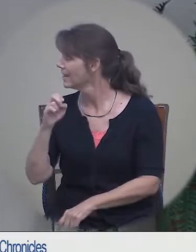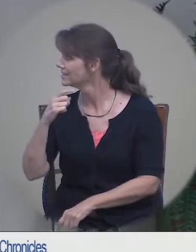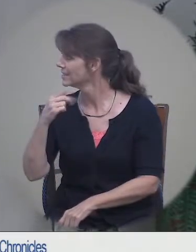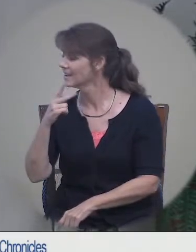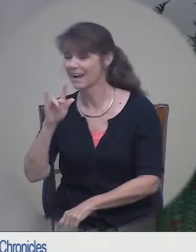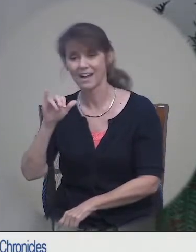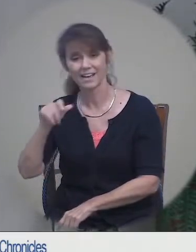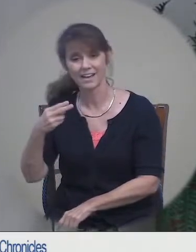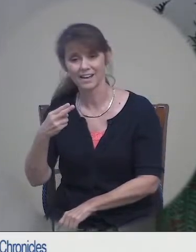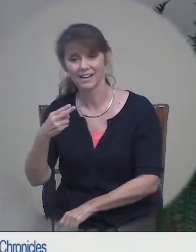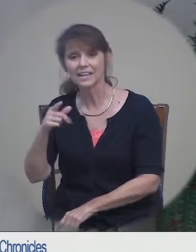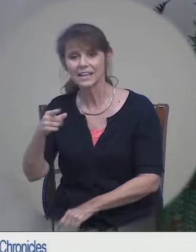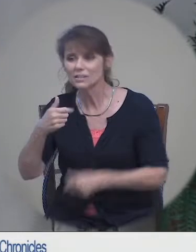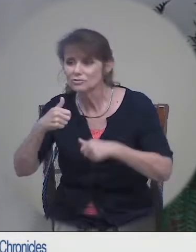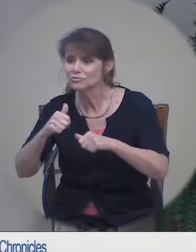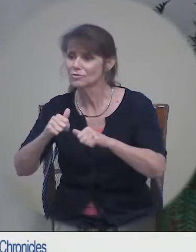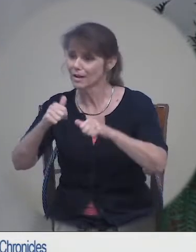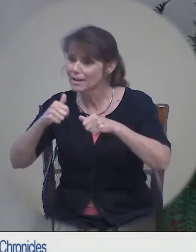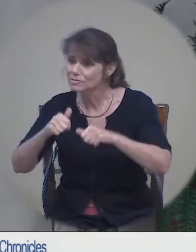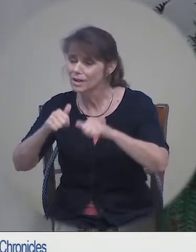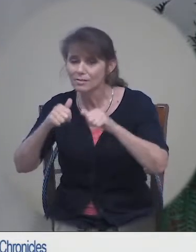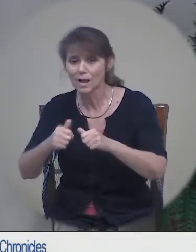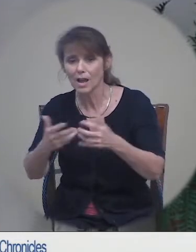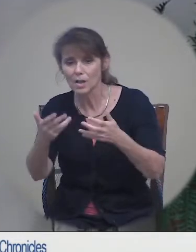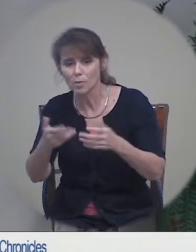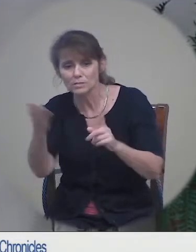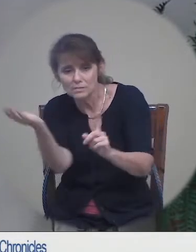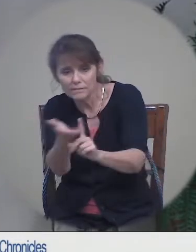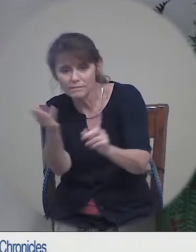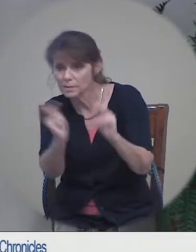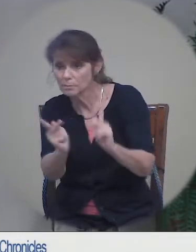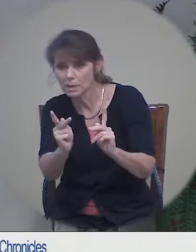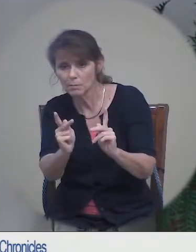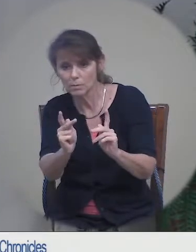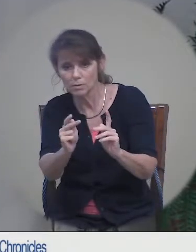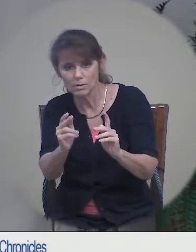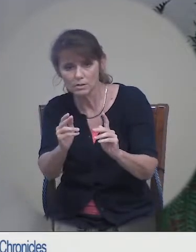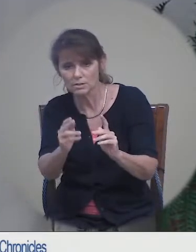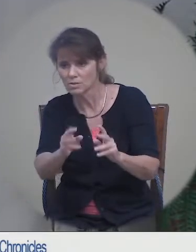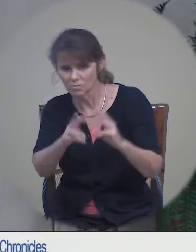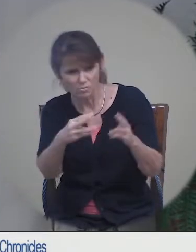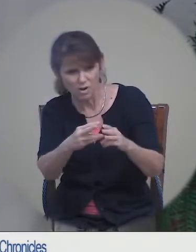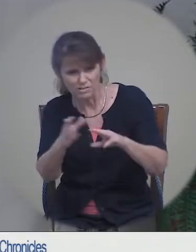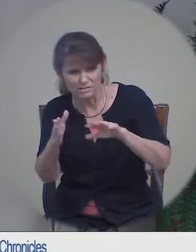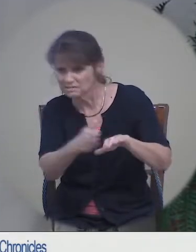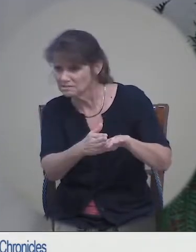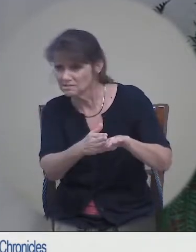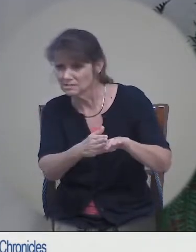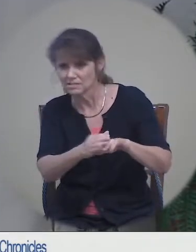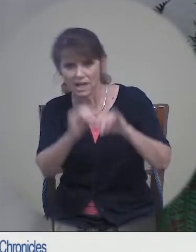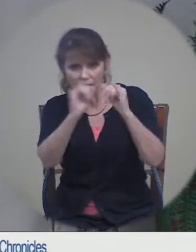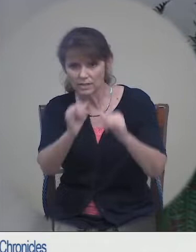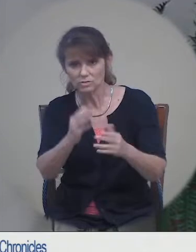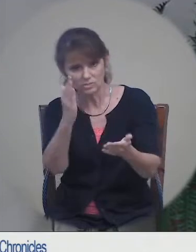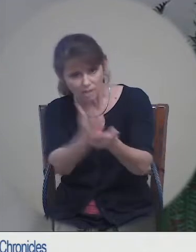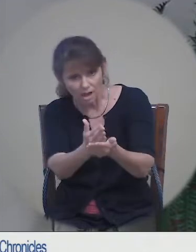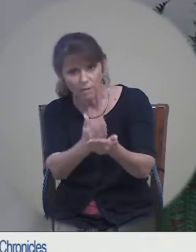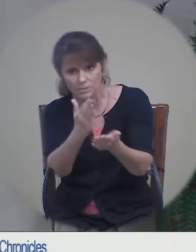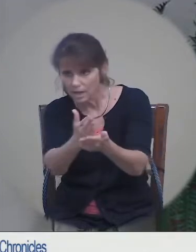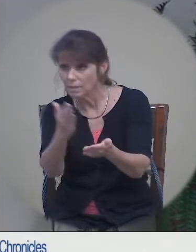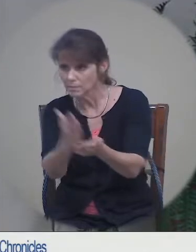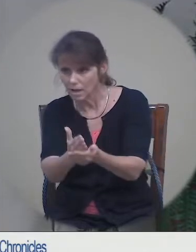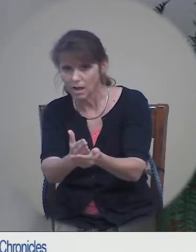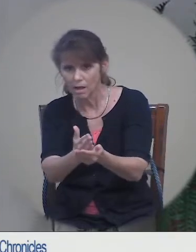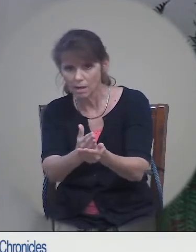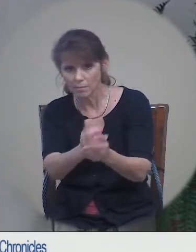tries his best, he's convicted, to bring the people's attention back to God. He tries to reverse the course of his wicked father